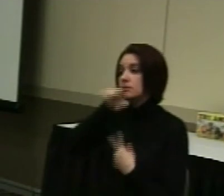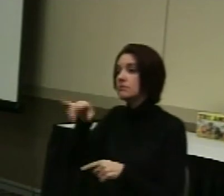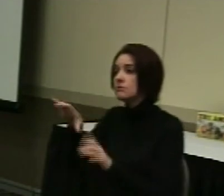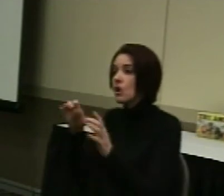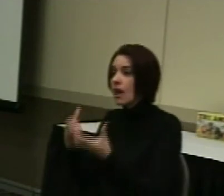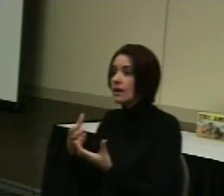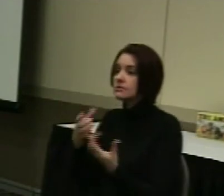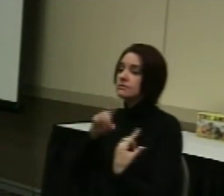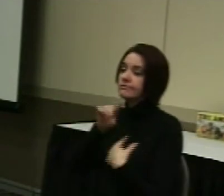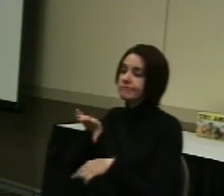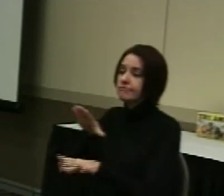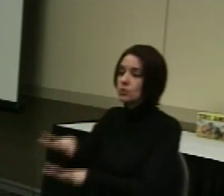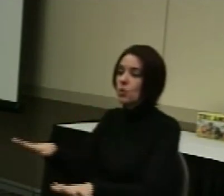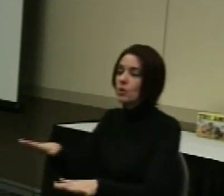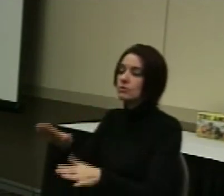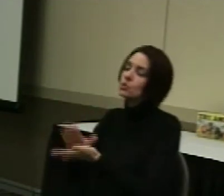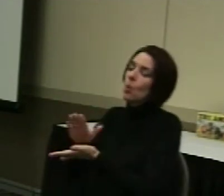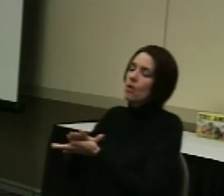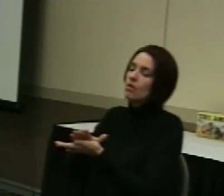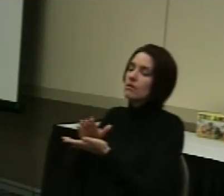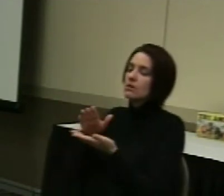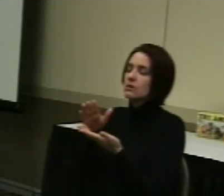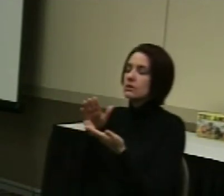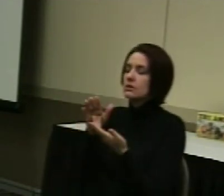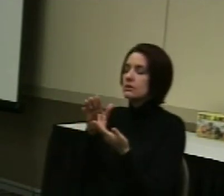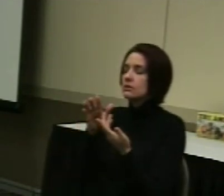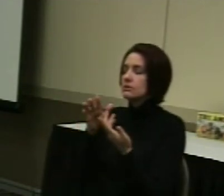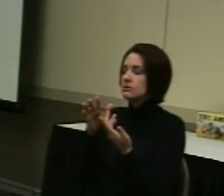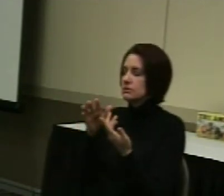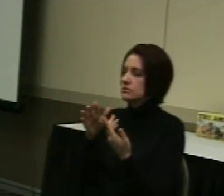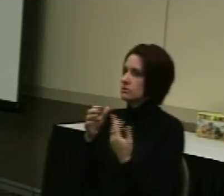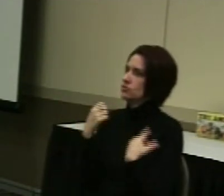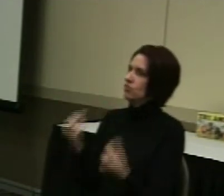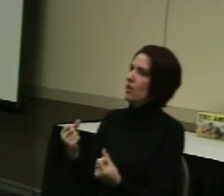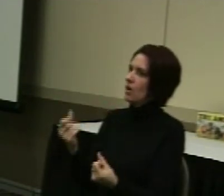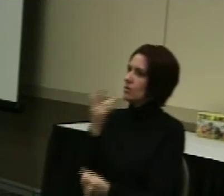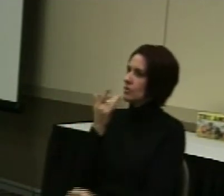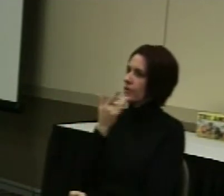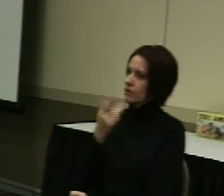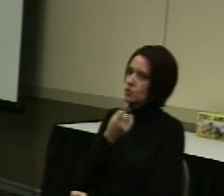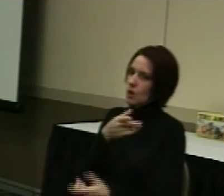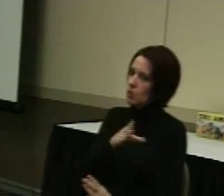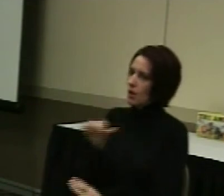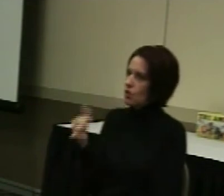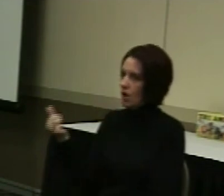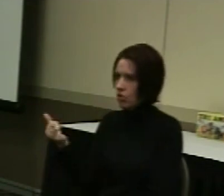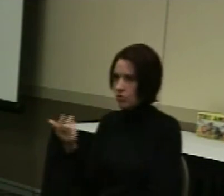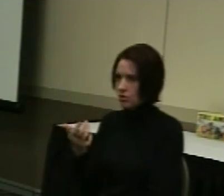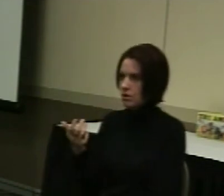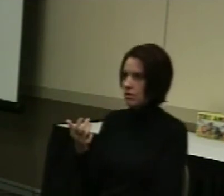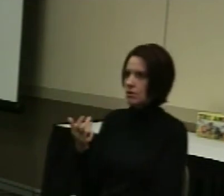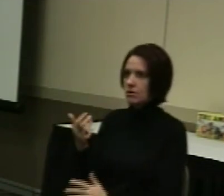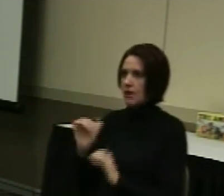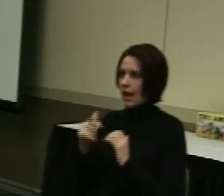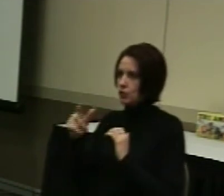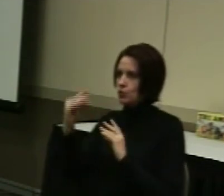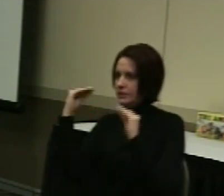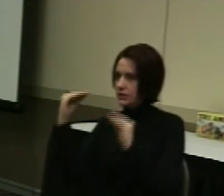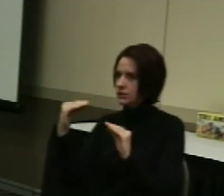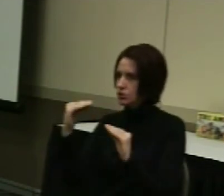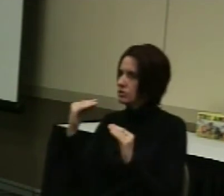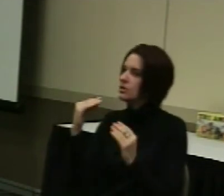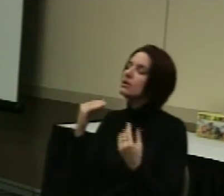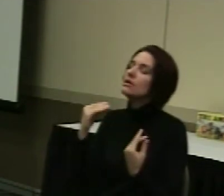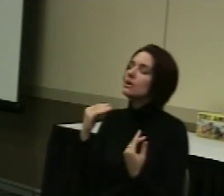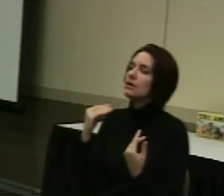and your schools with a very strong preference one way or another. How do you teach this child, and how do you take